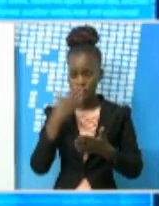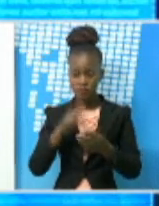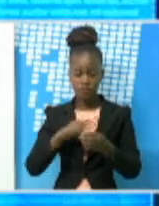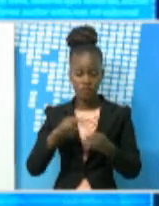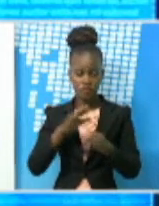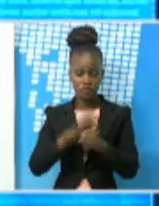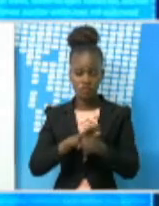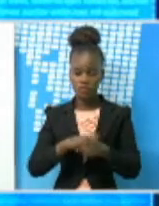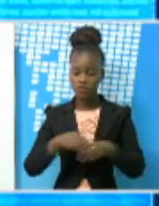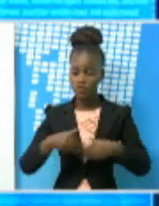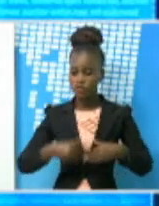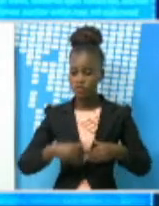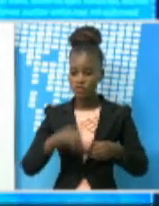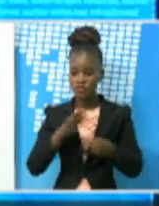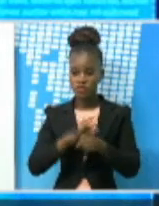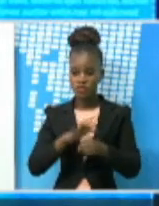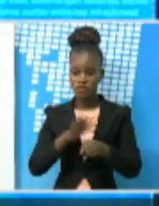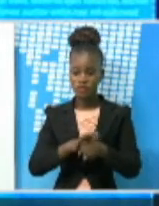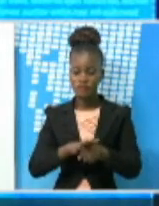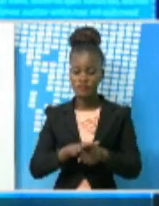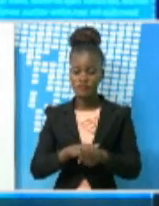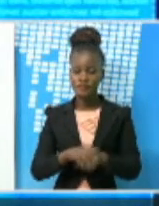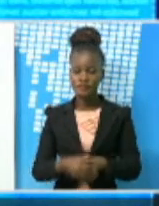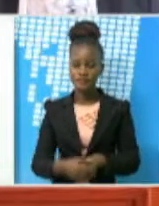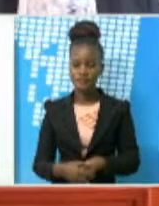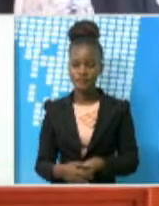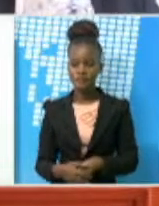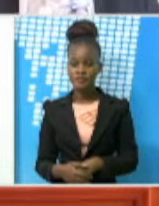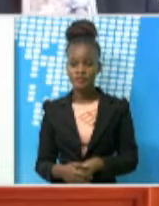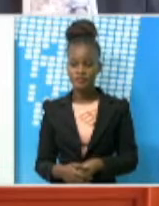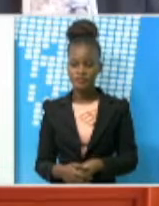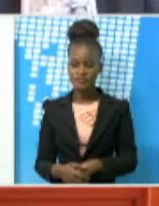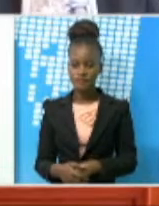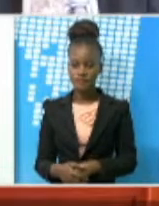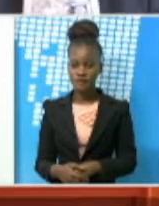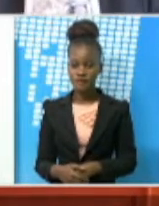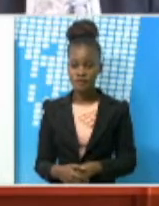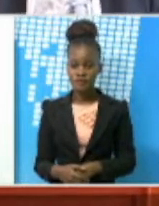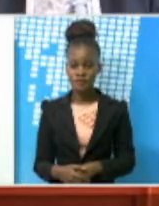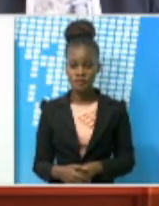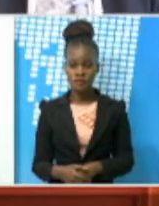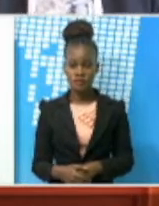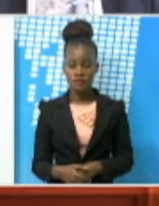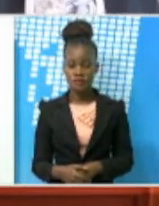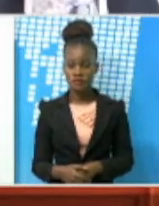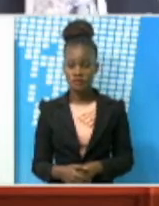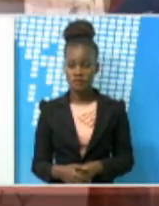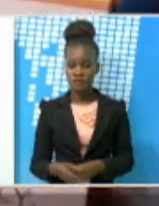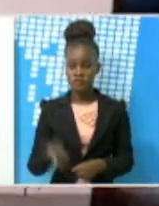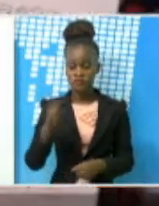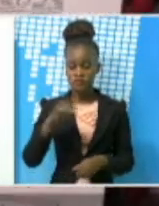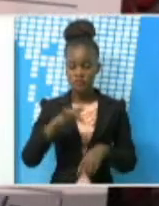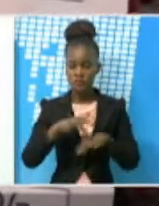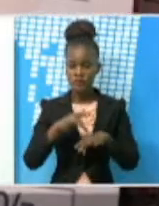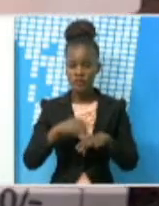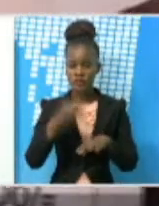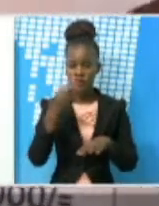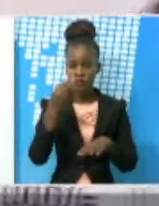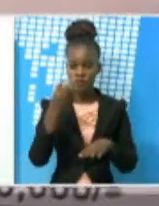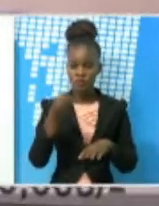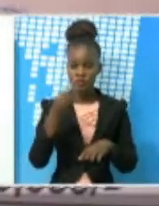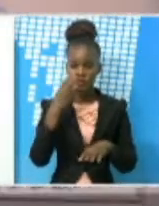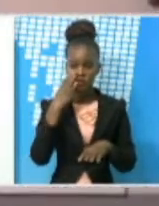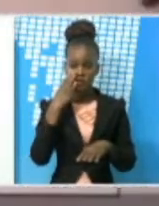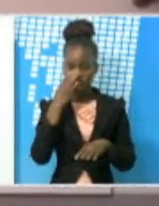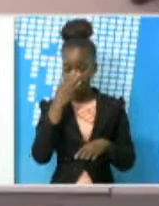empowerment. This and more with Martha Nimsima. Honorable Betty Among revealed that $3.097 billion